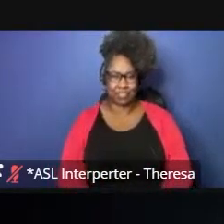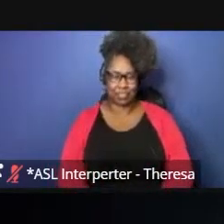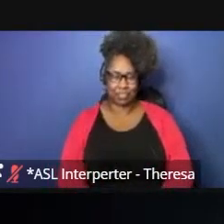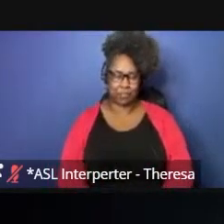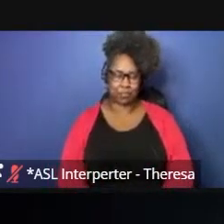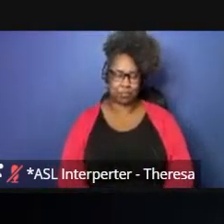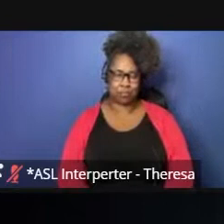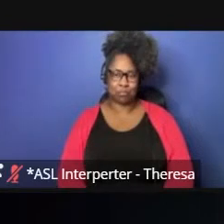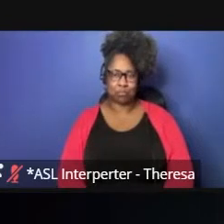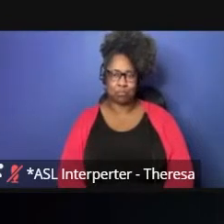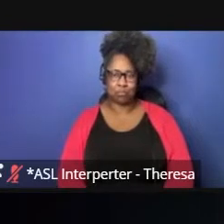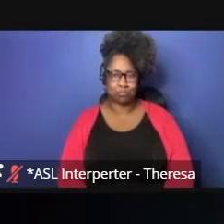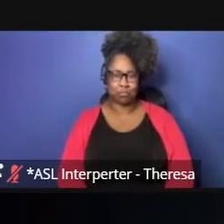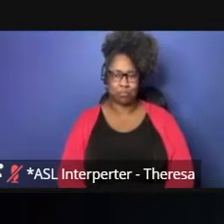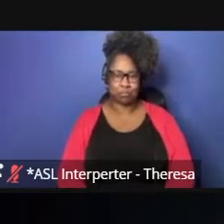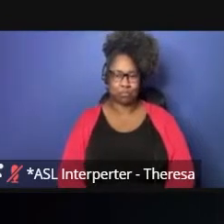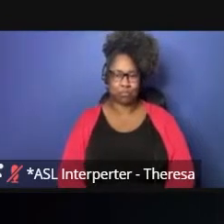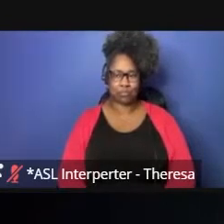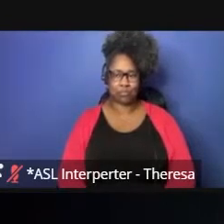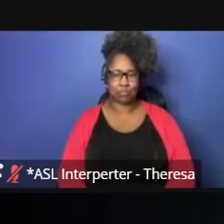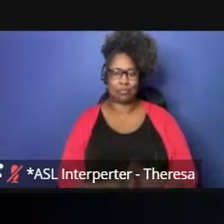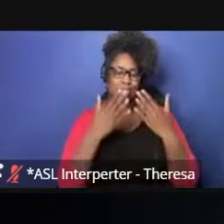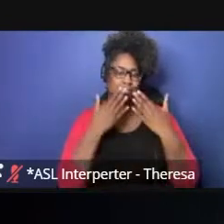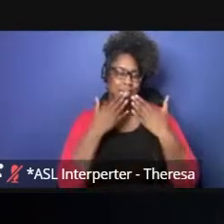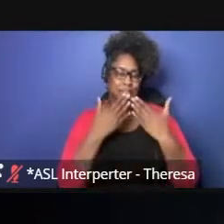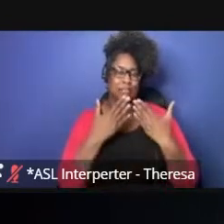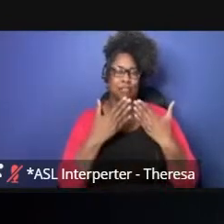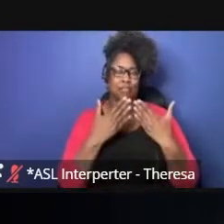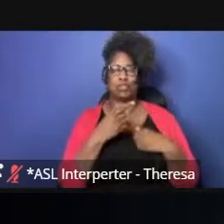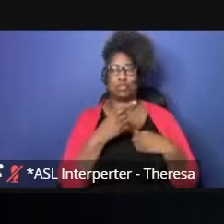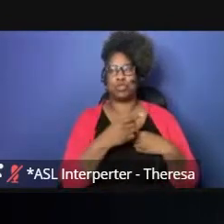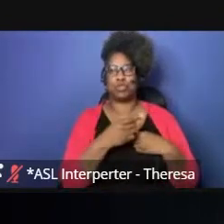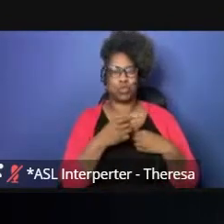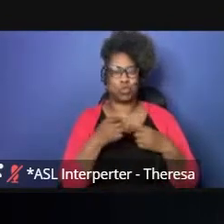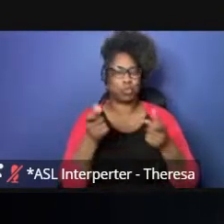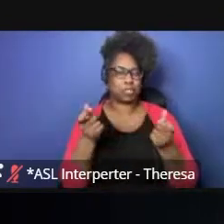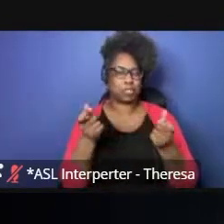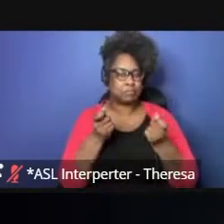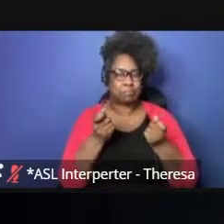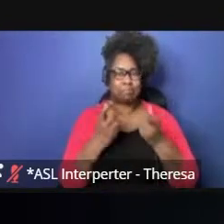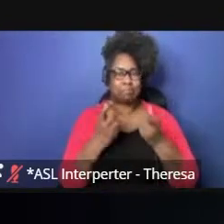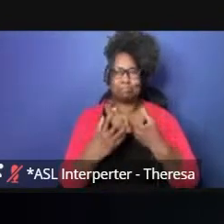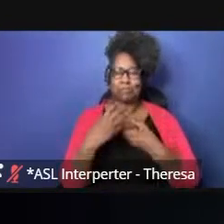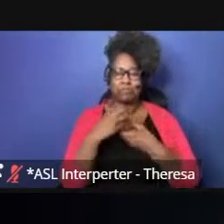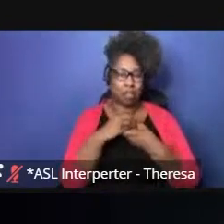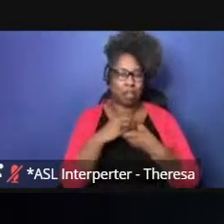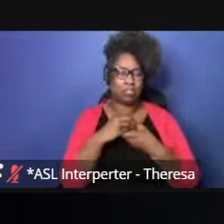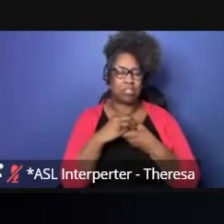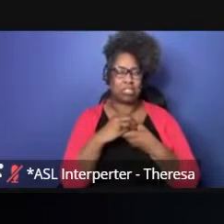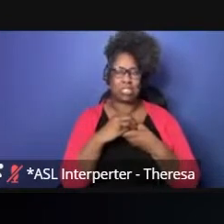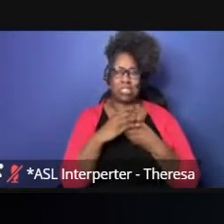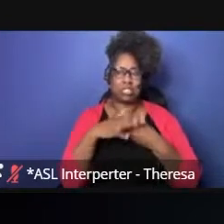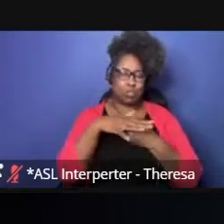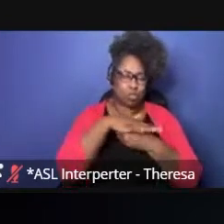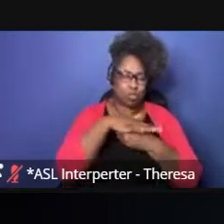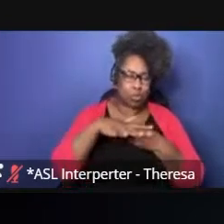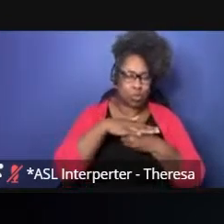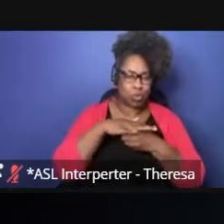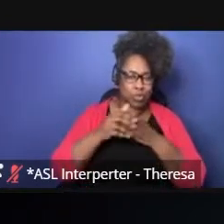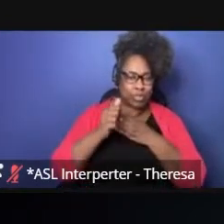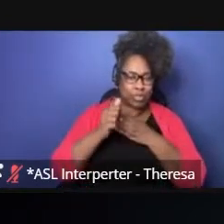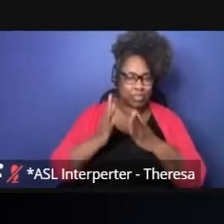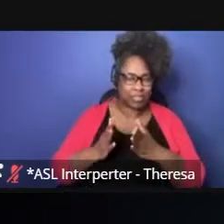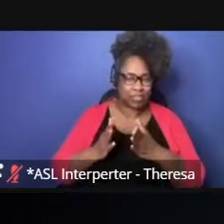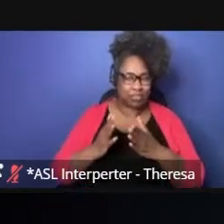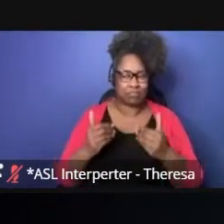and appreciate that you're involving such a prominent local leader who can see schools